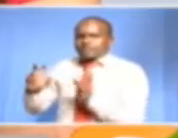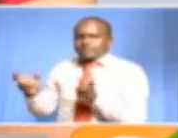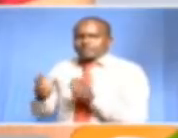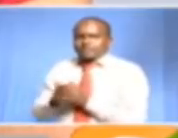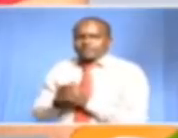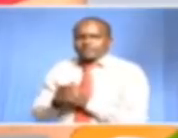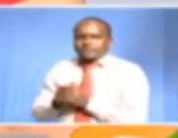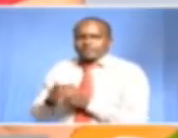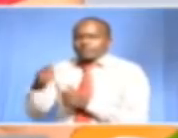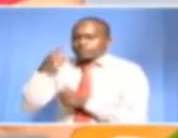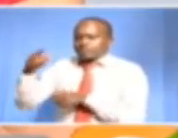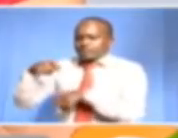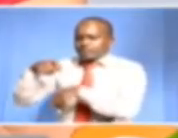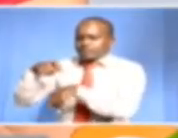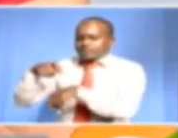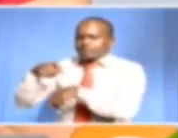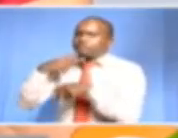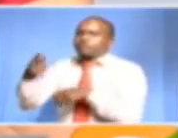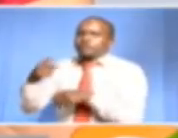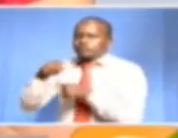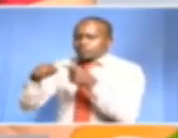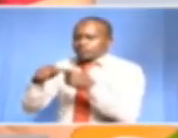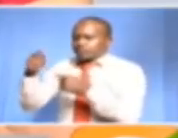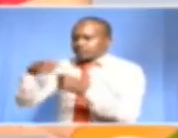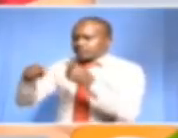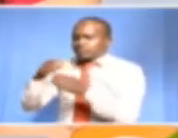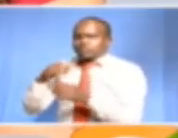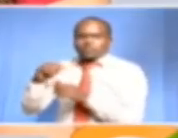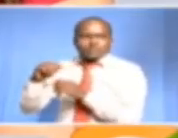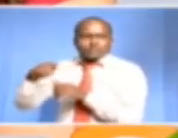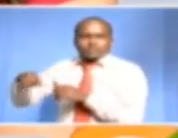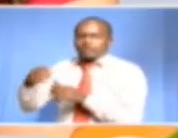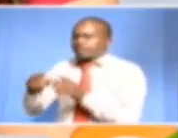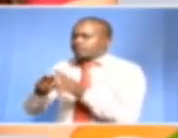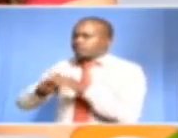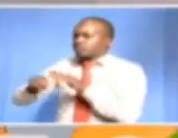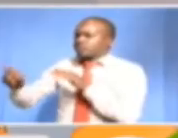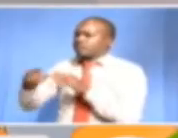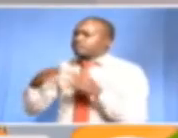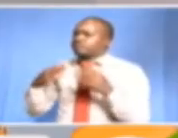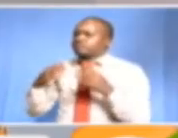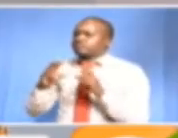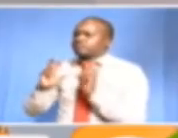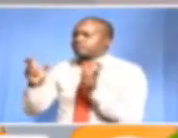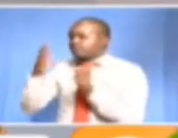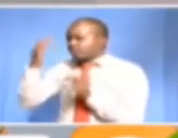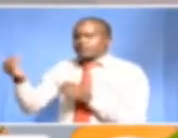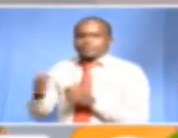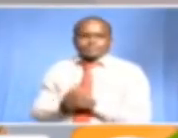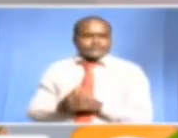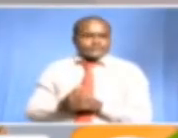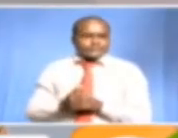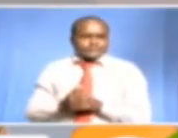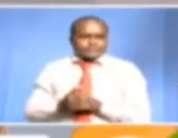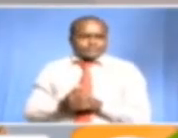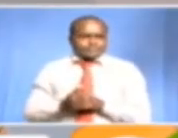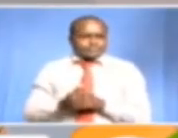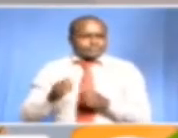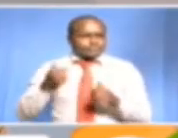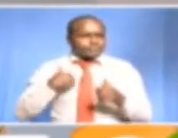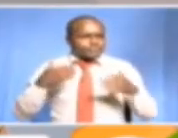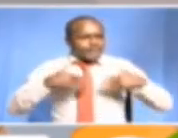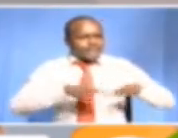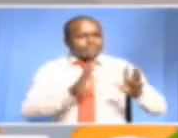of seasoned voice when it comes to the industry. Why did you leave the media? I left the media